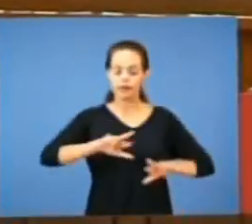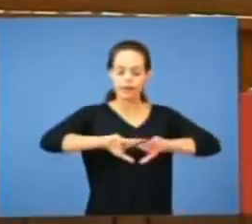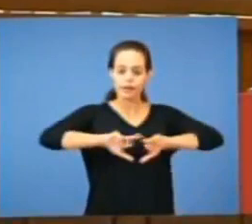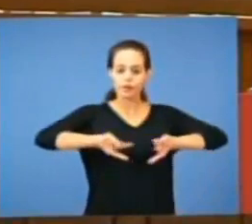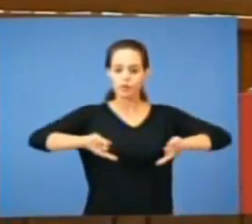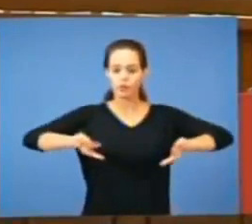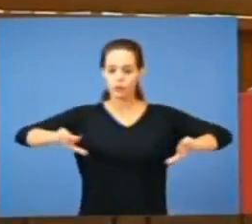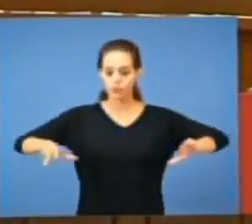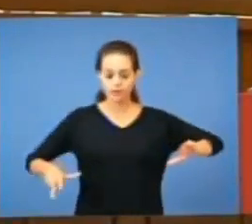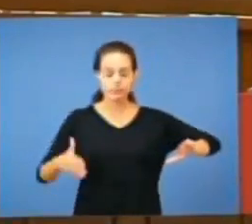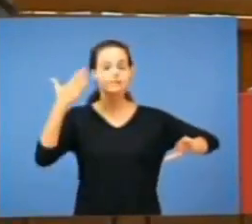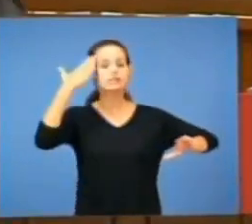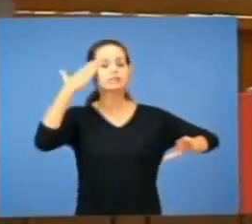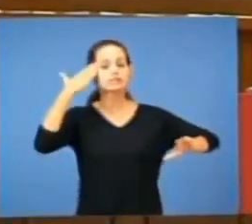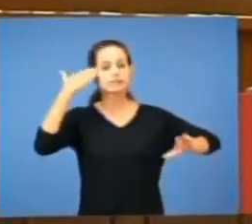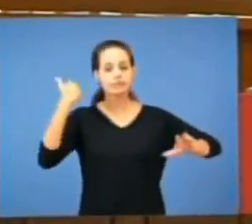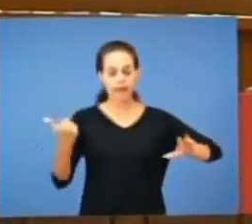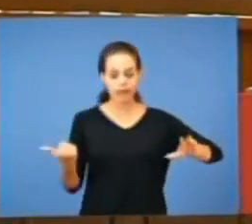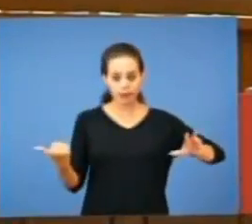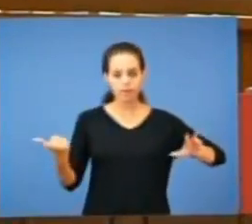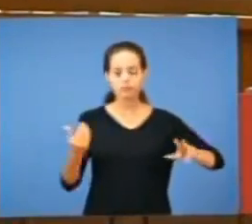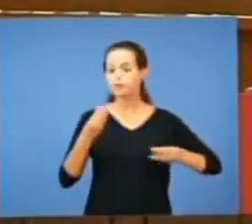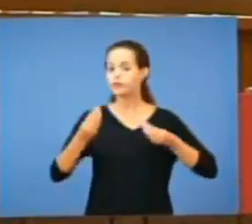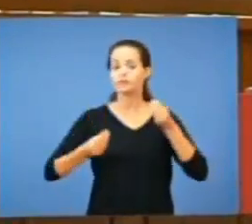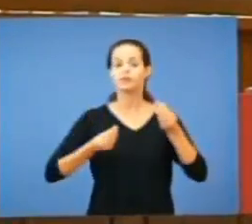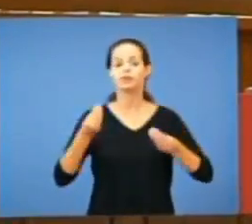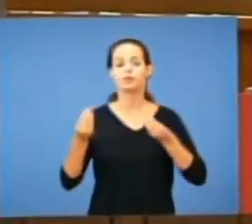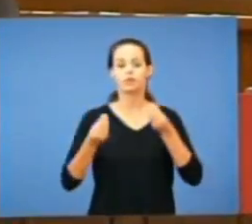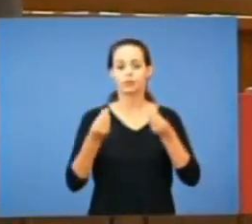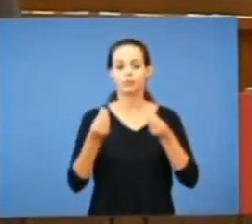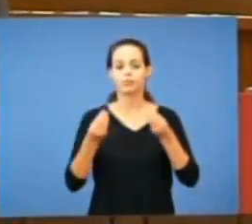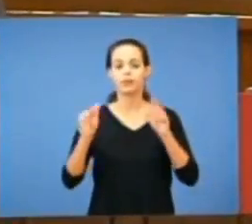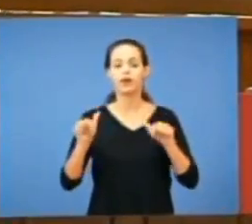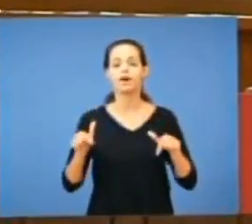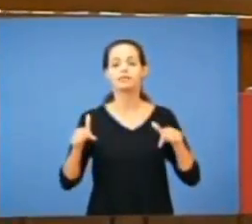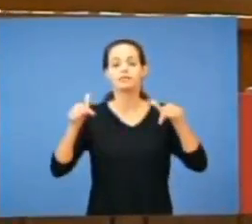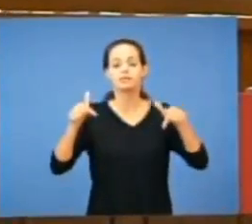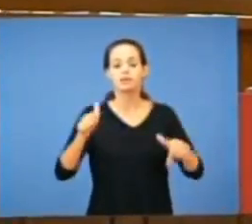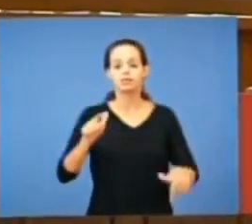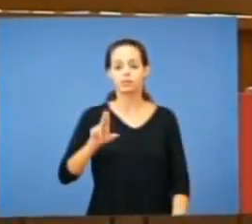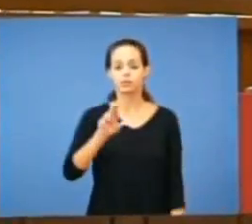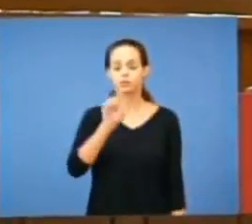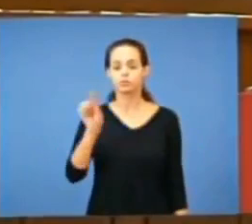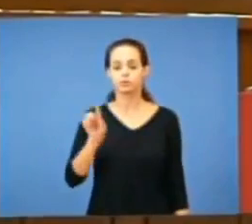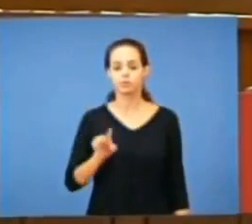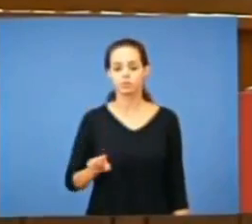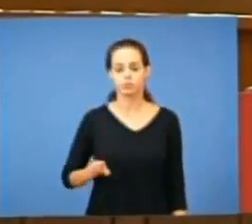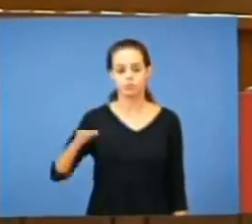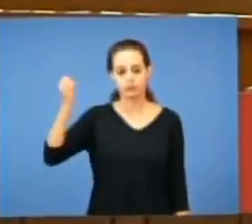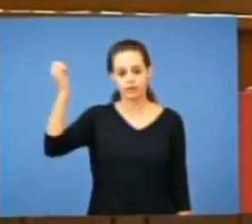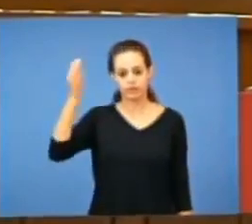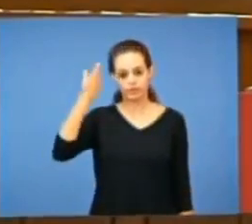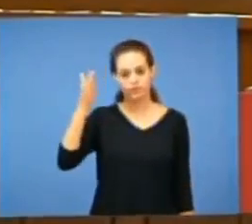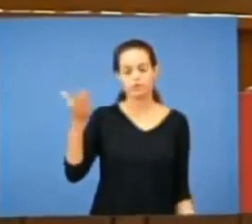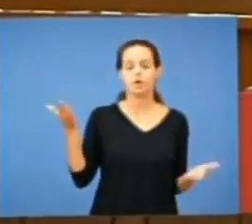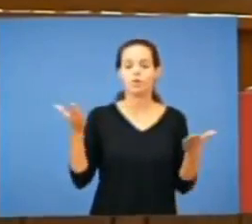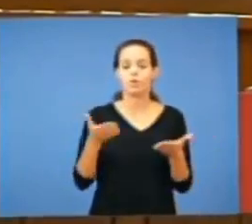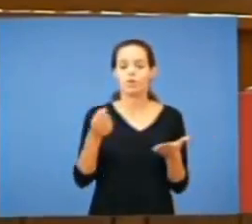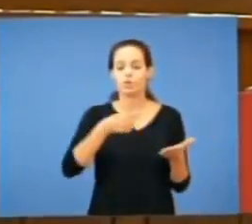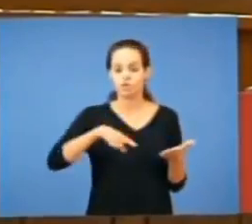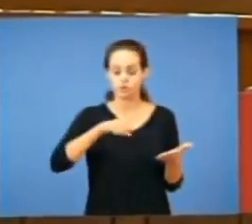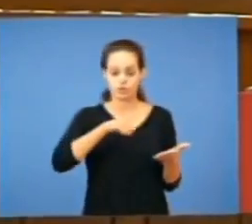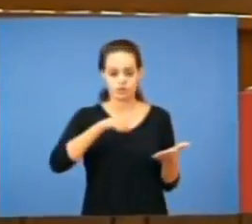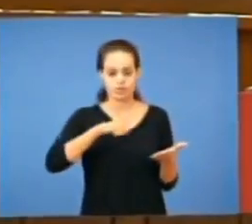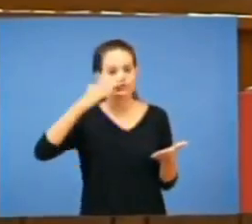Things that become unknown because of the effect. For example, today we have knowledge of the